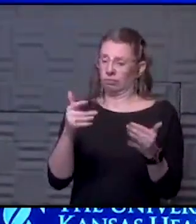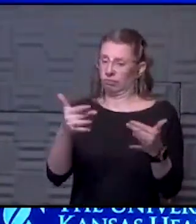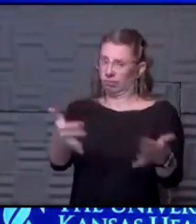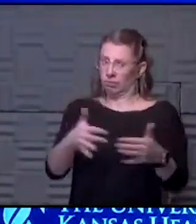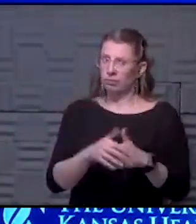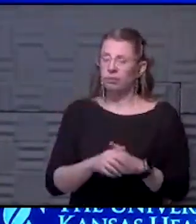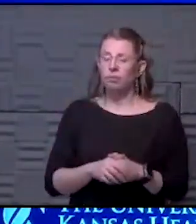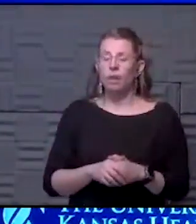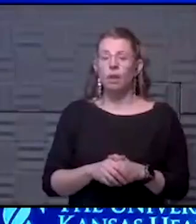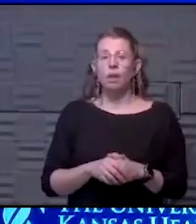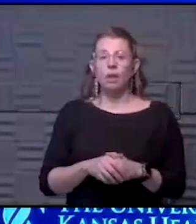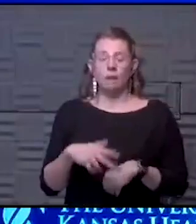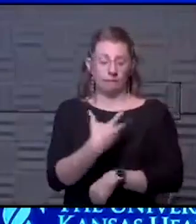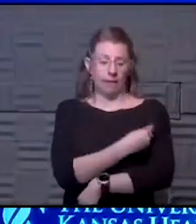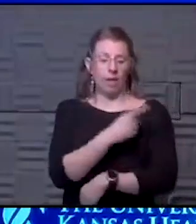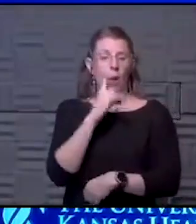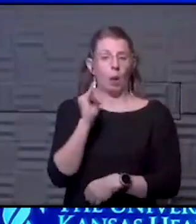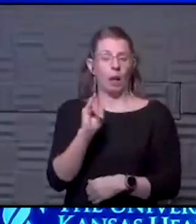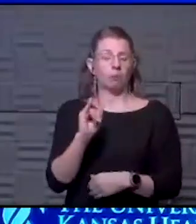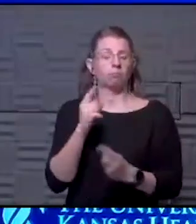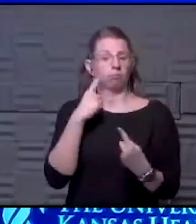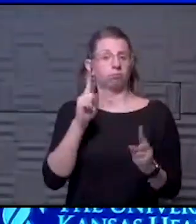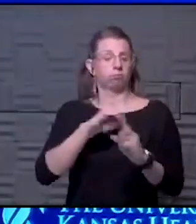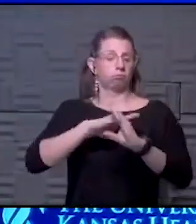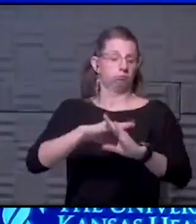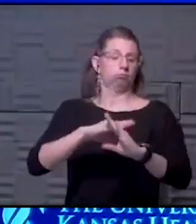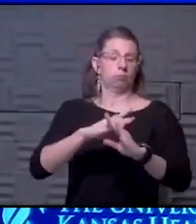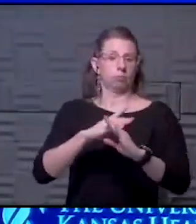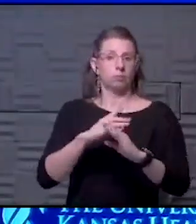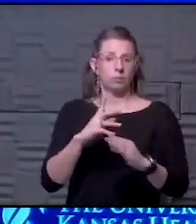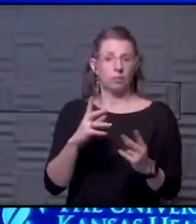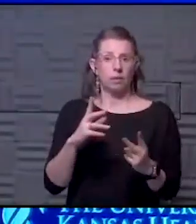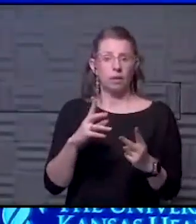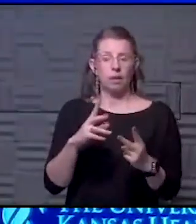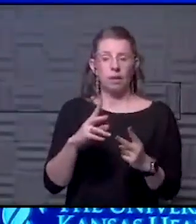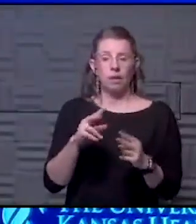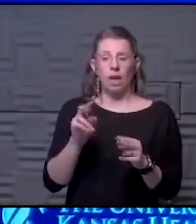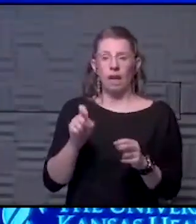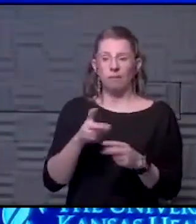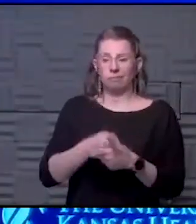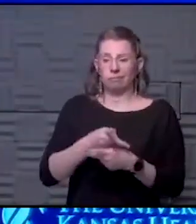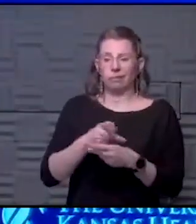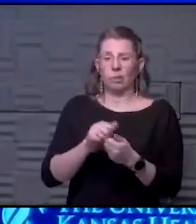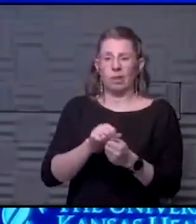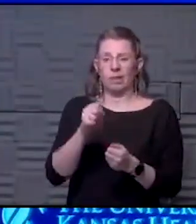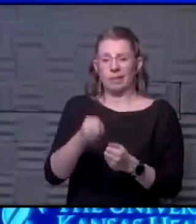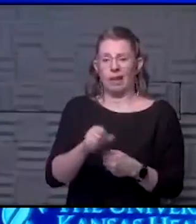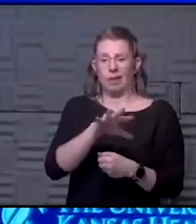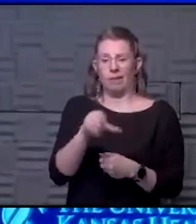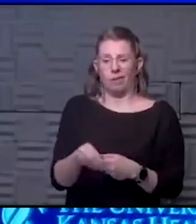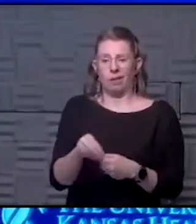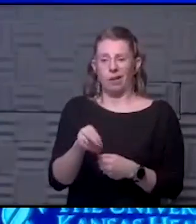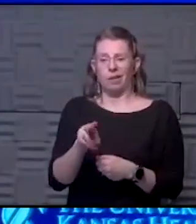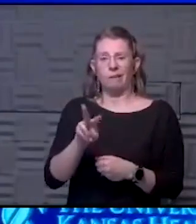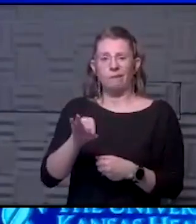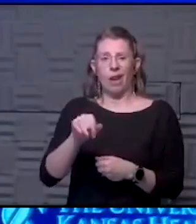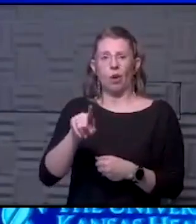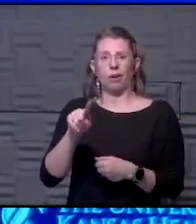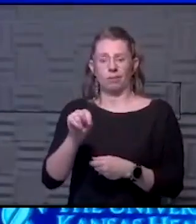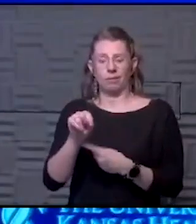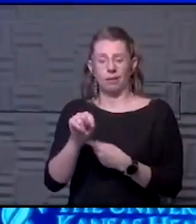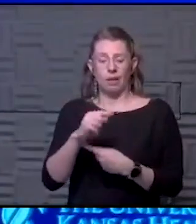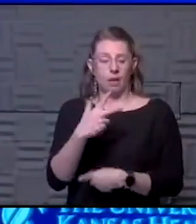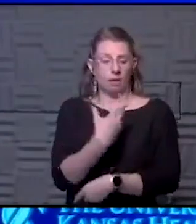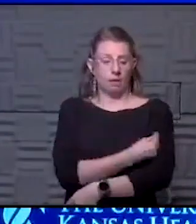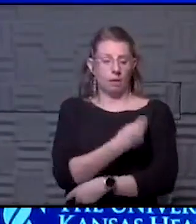the vaccine, now vaccines look like they work against that one, so then we just have to watch for the South African variant. I think after you've been vaccinated